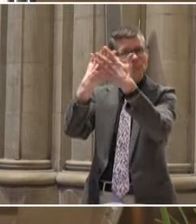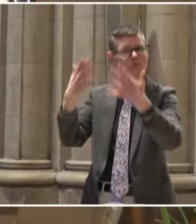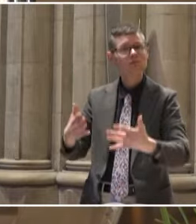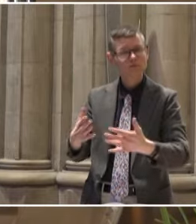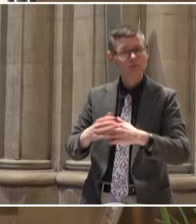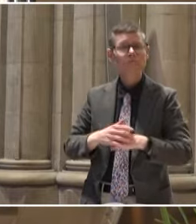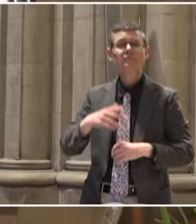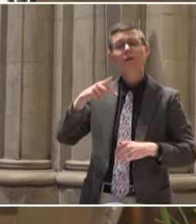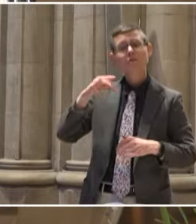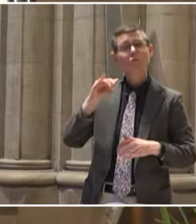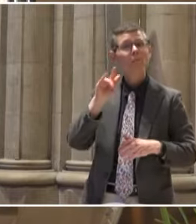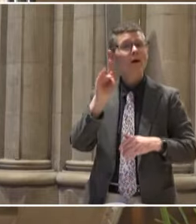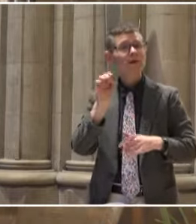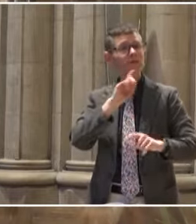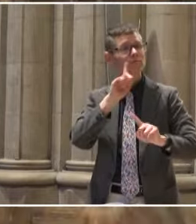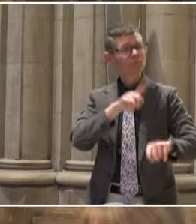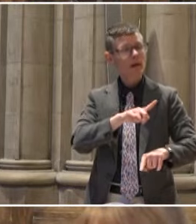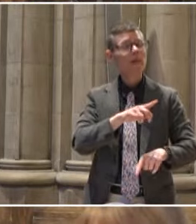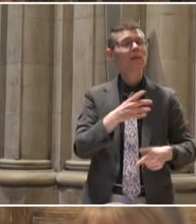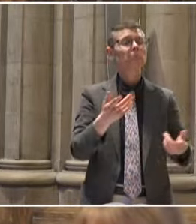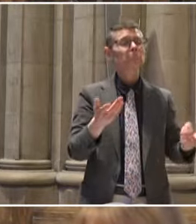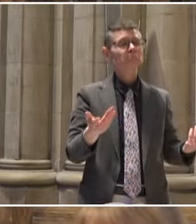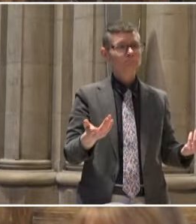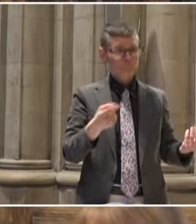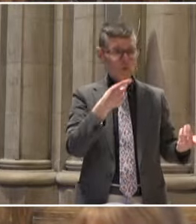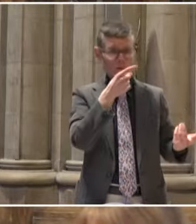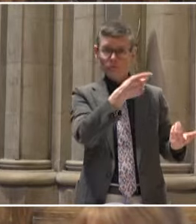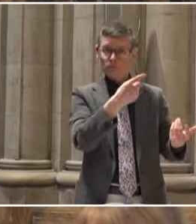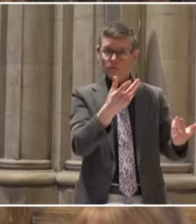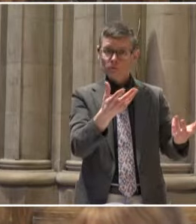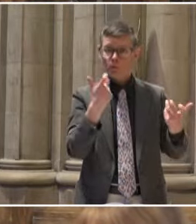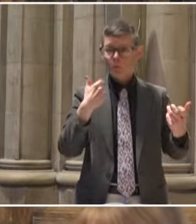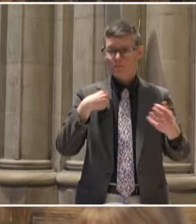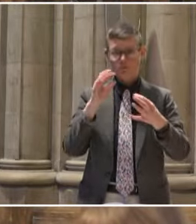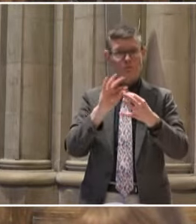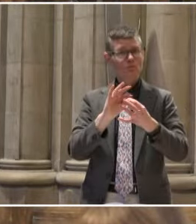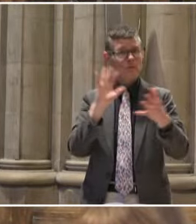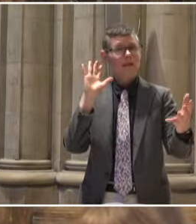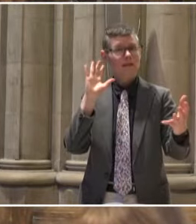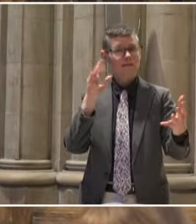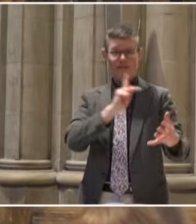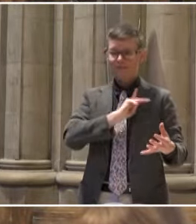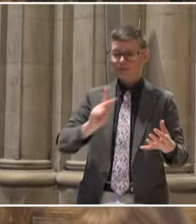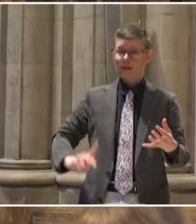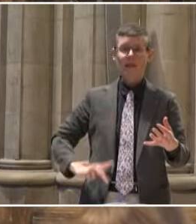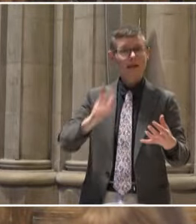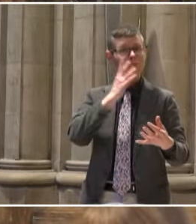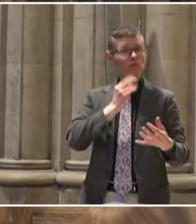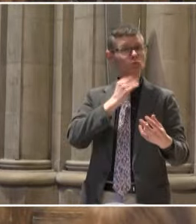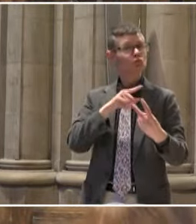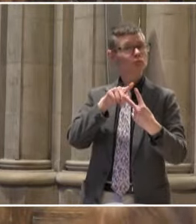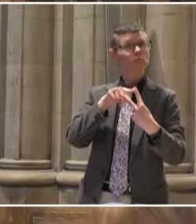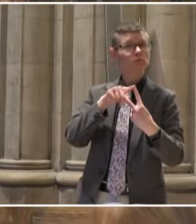Then Pilate answered them, "Do you want me to release for you the King of the